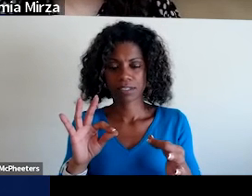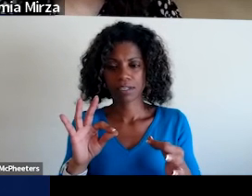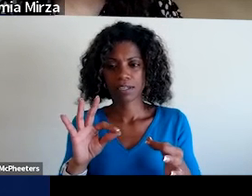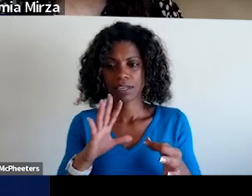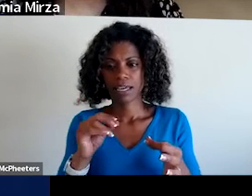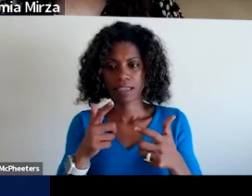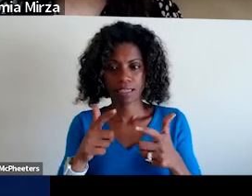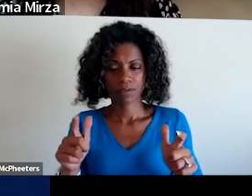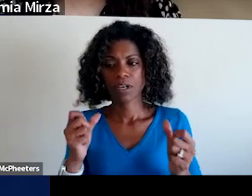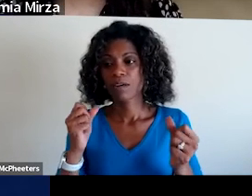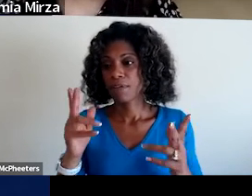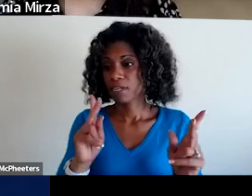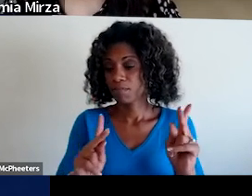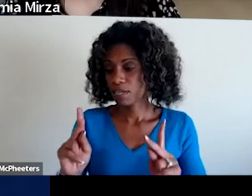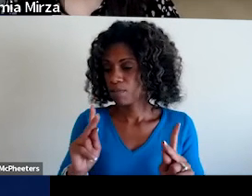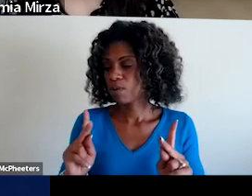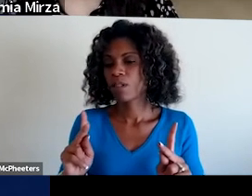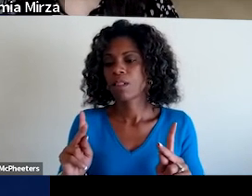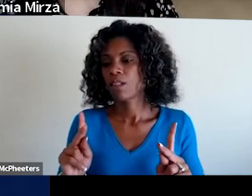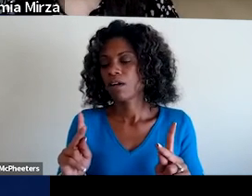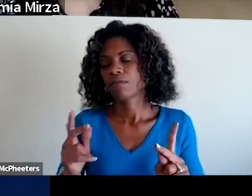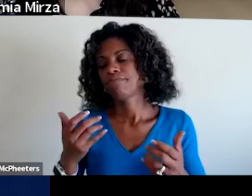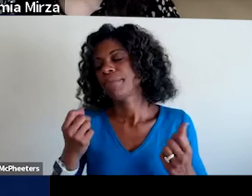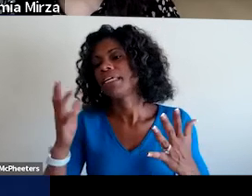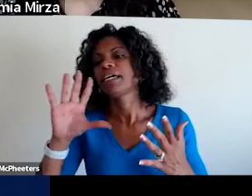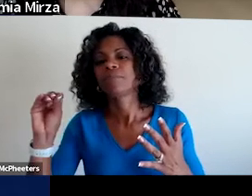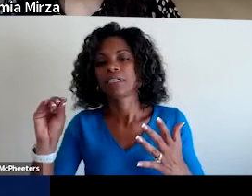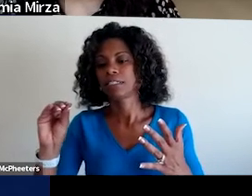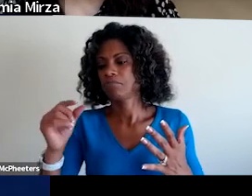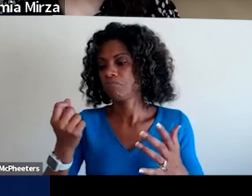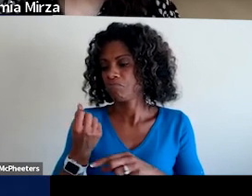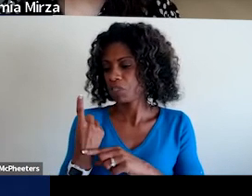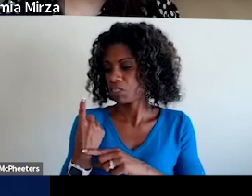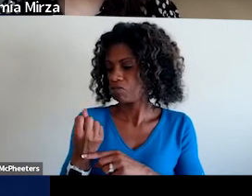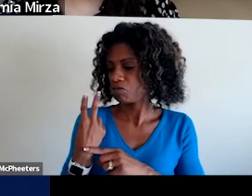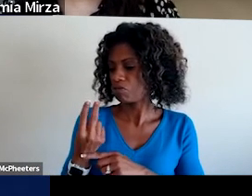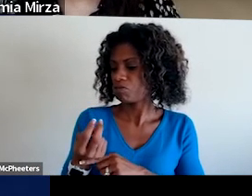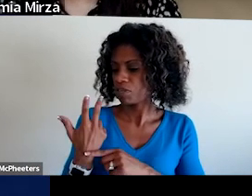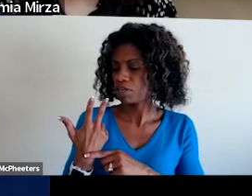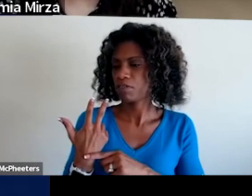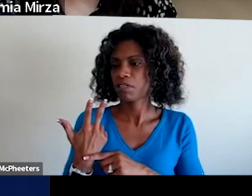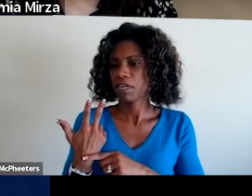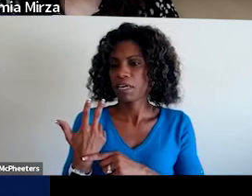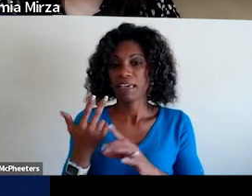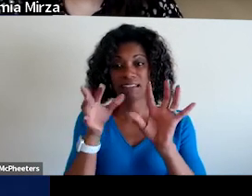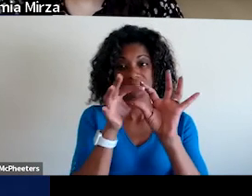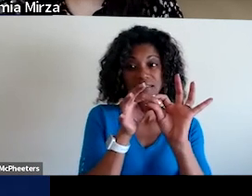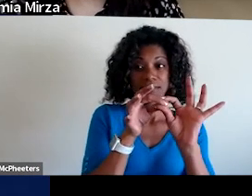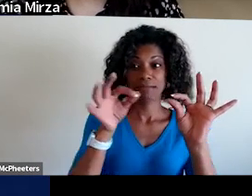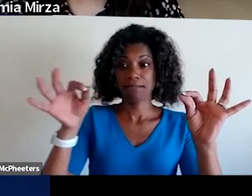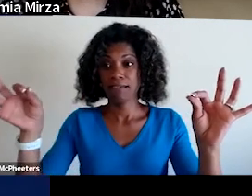folks put out statements in the last couple of years that were really powerful statements, sometimes